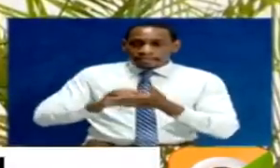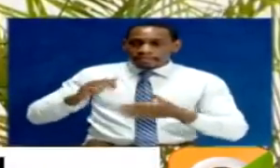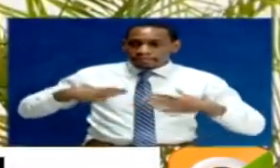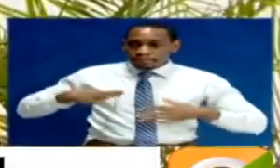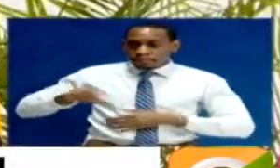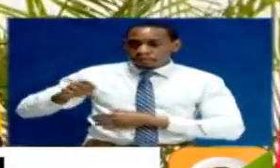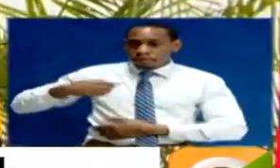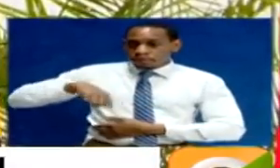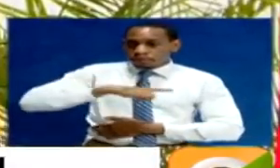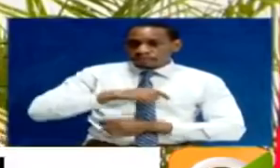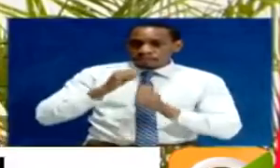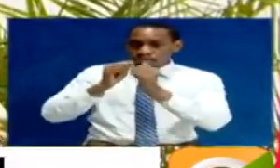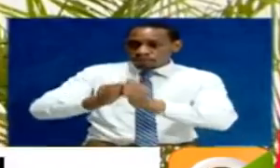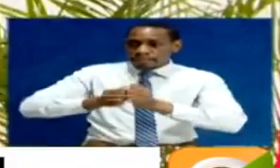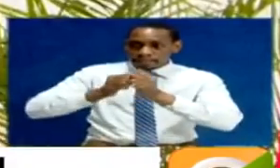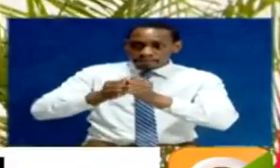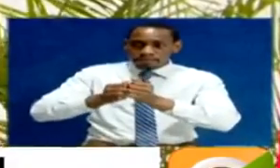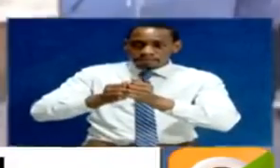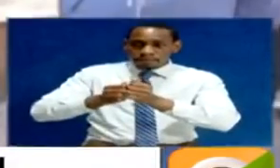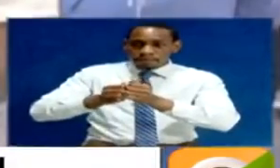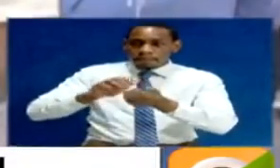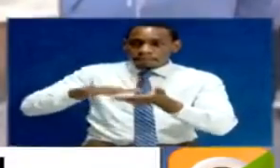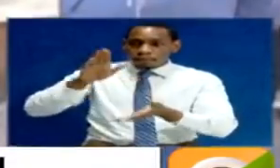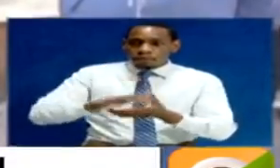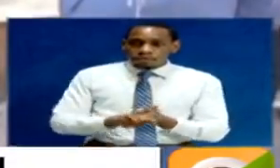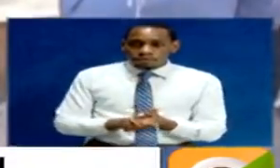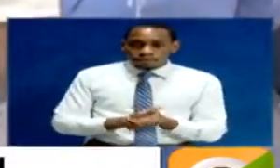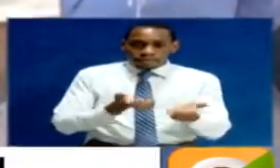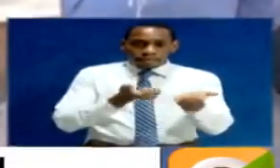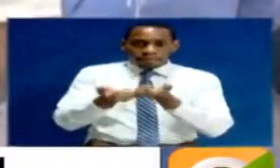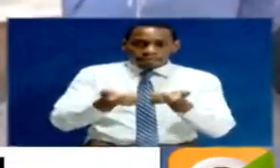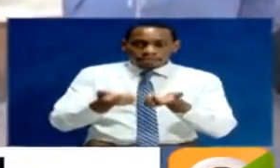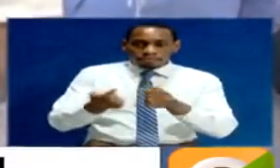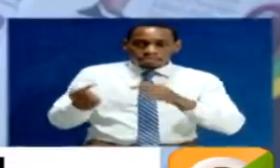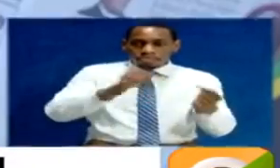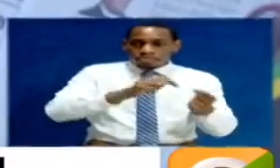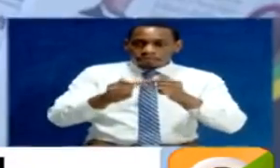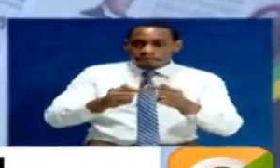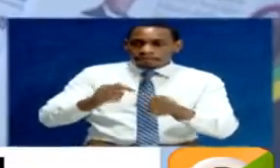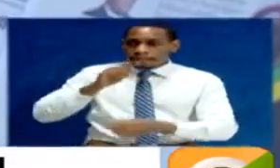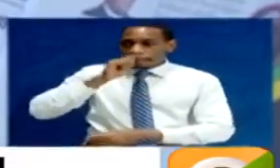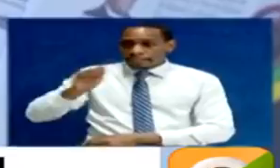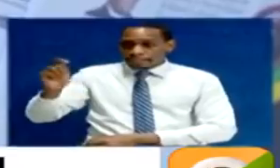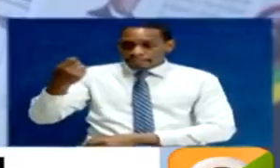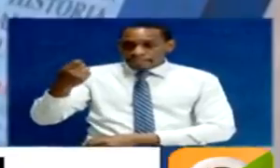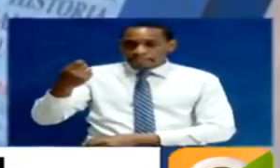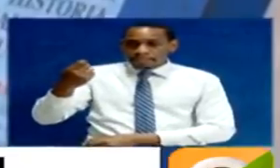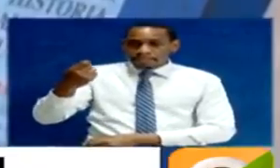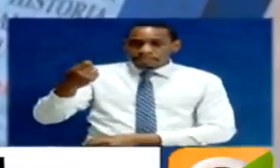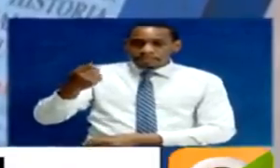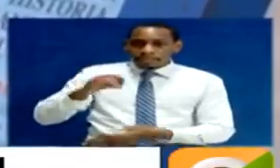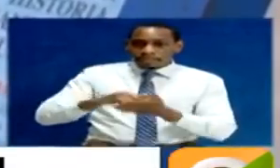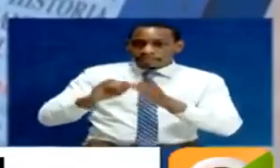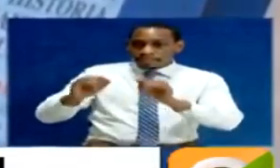wetu pamoja. The frosty trade relations between her nation and Kenya on her mind. The